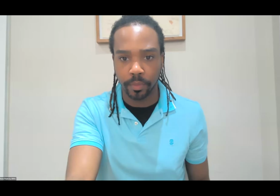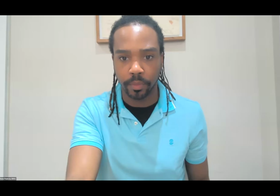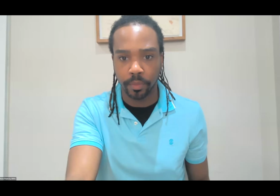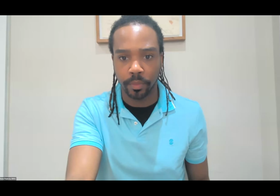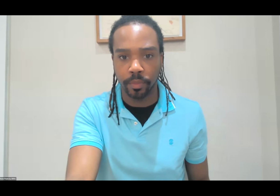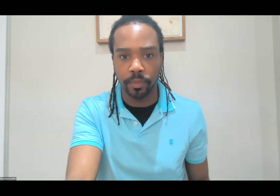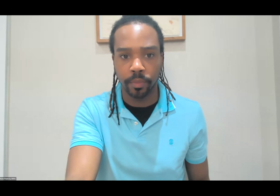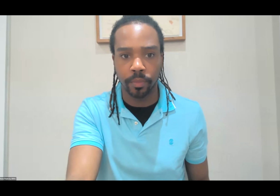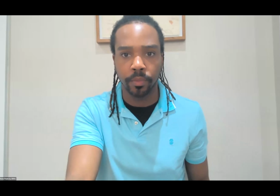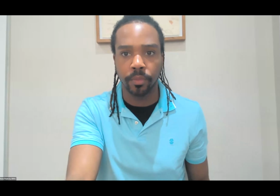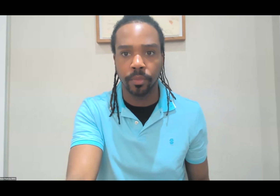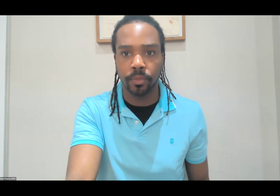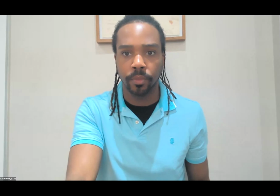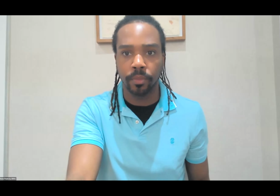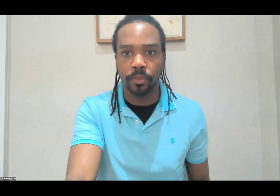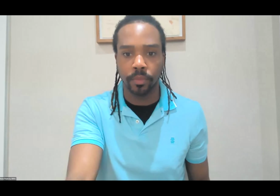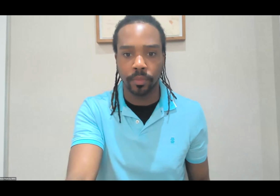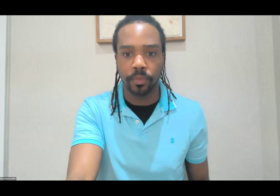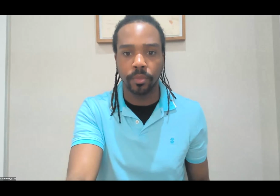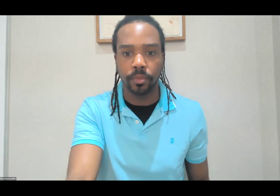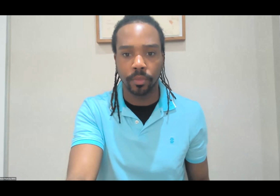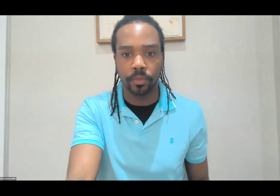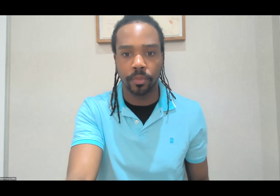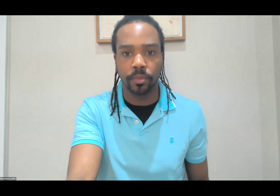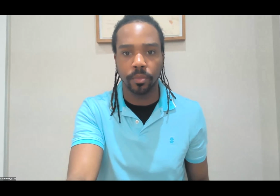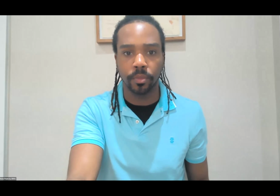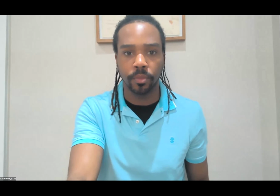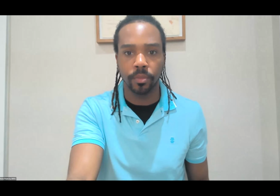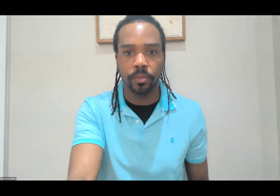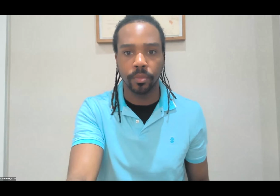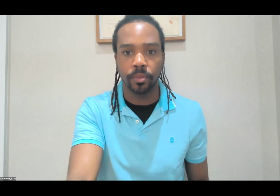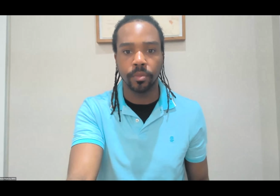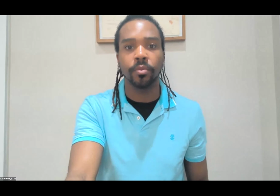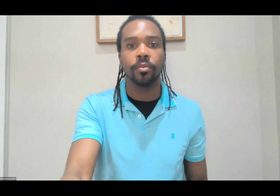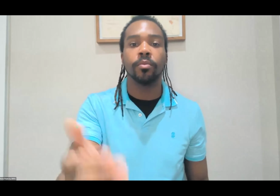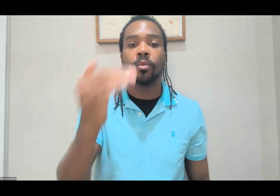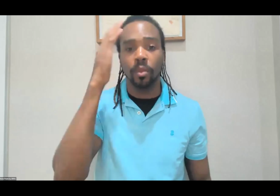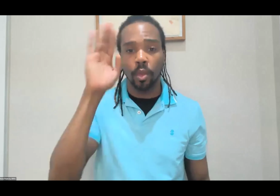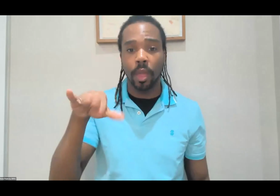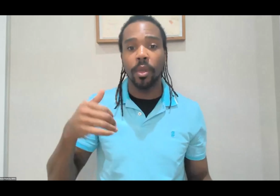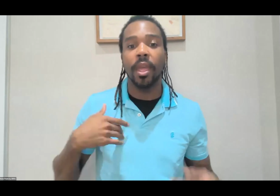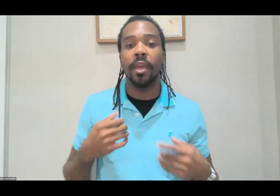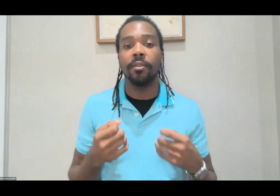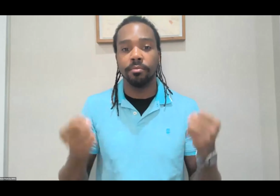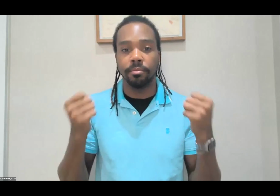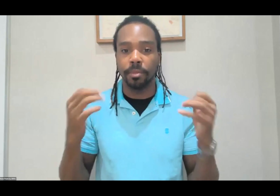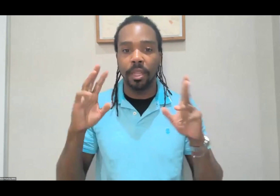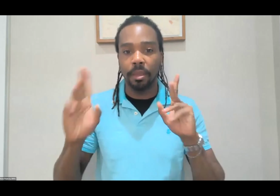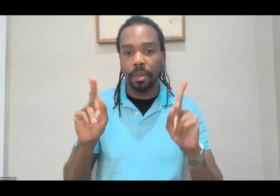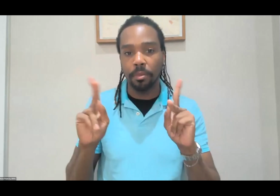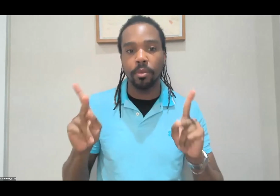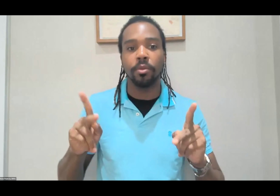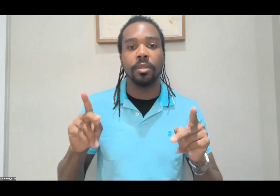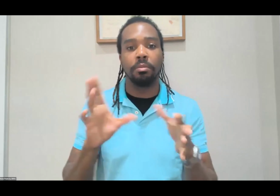We have a number of people presenting this week. People may notice in